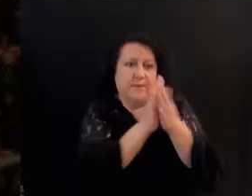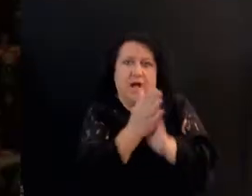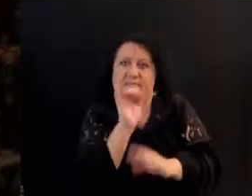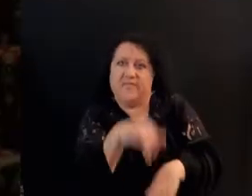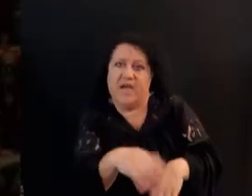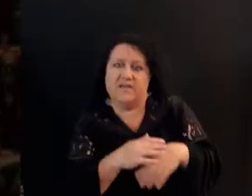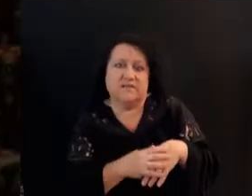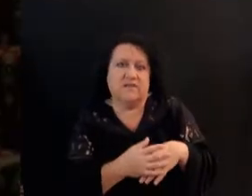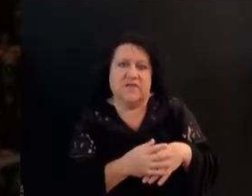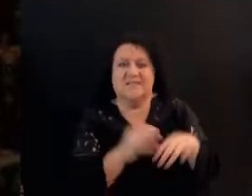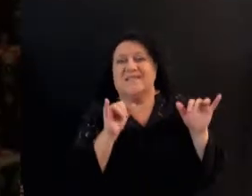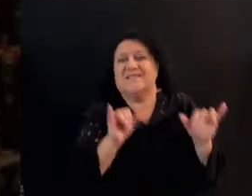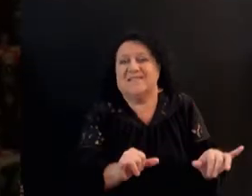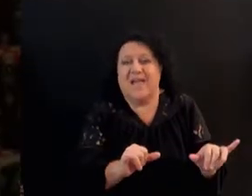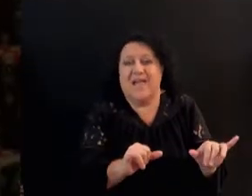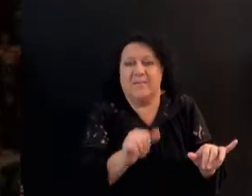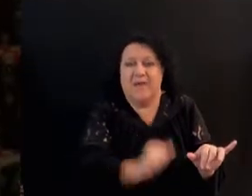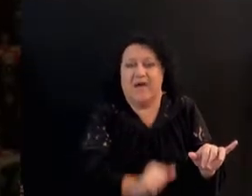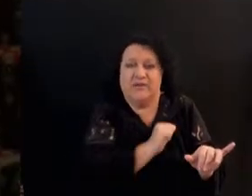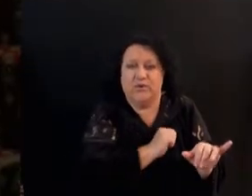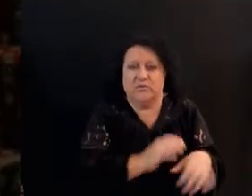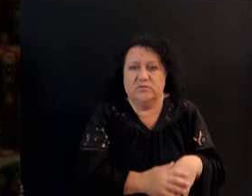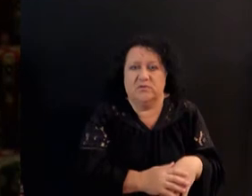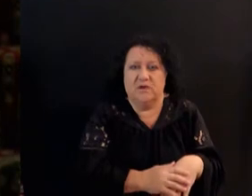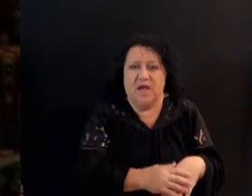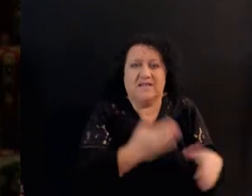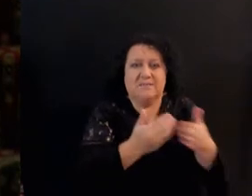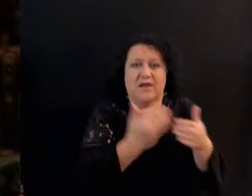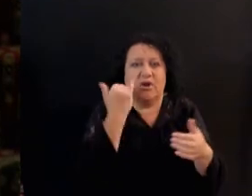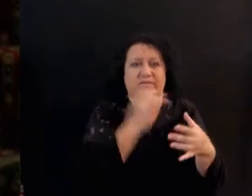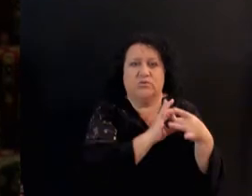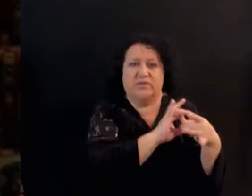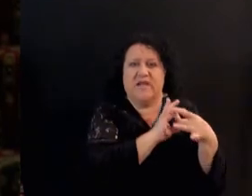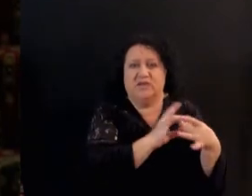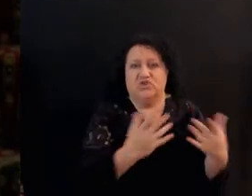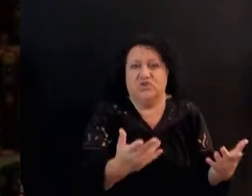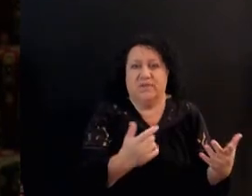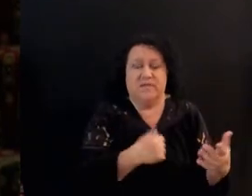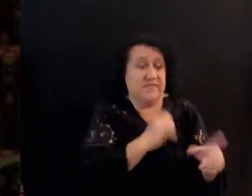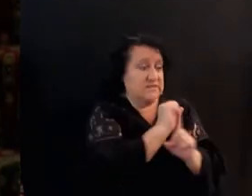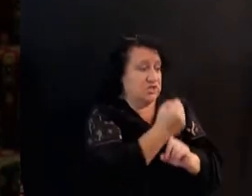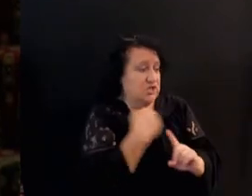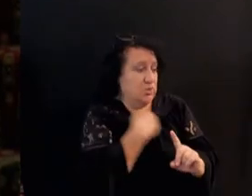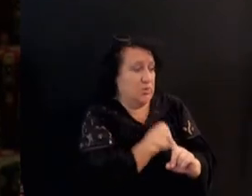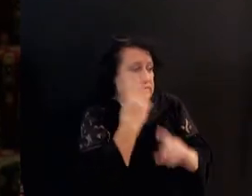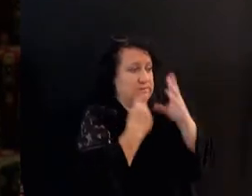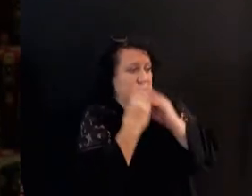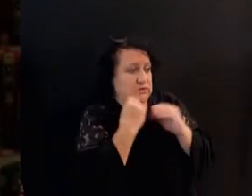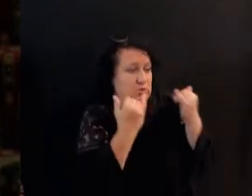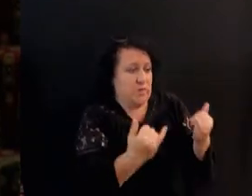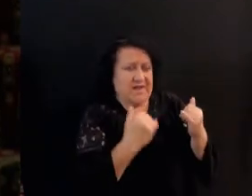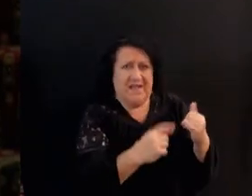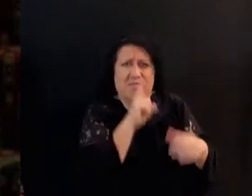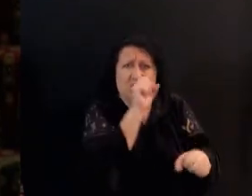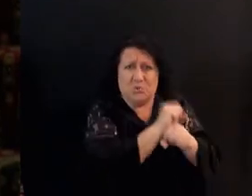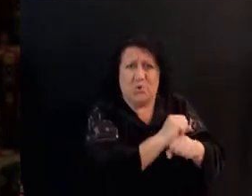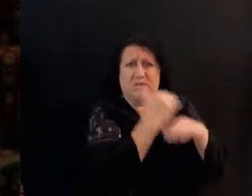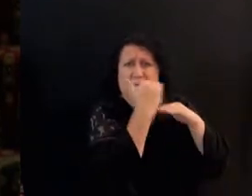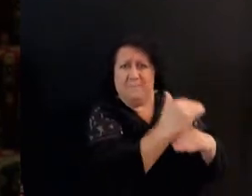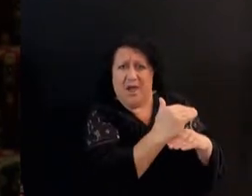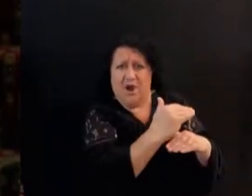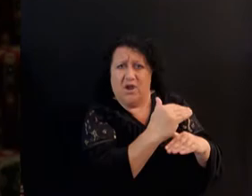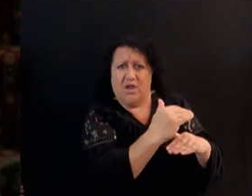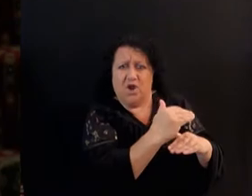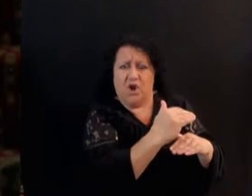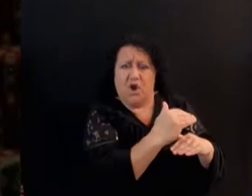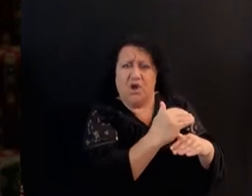thing. So whether it's in our relationships, whether it's in our situations that we're experiencing, these are things that are real barriers to being thankful, because if